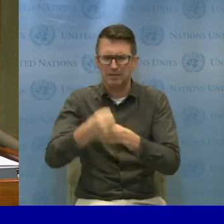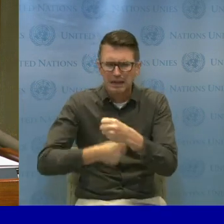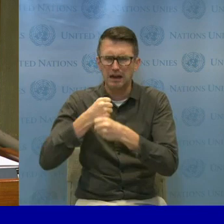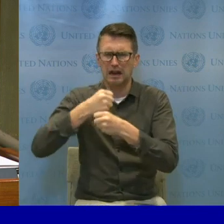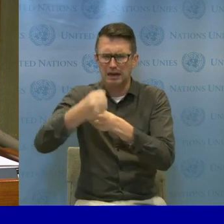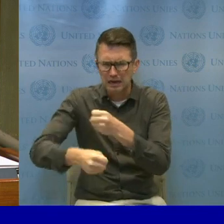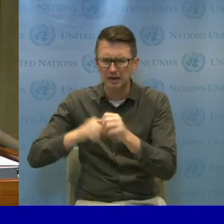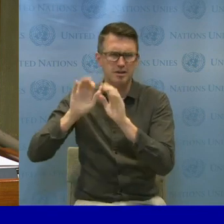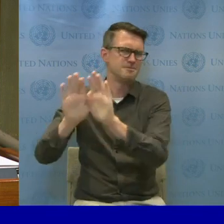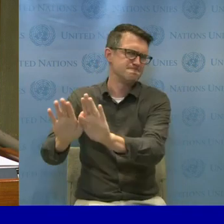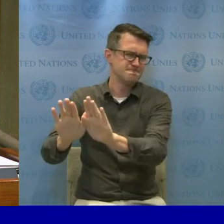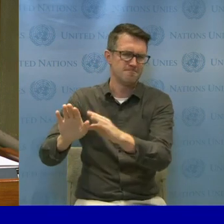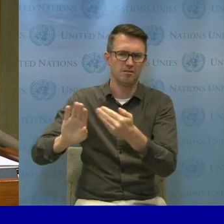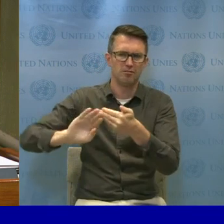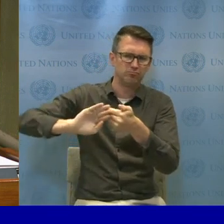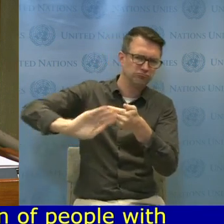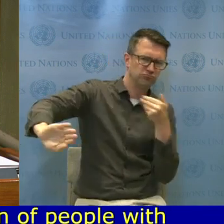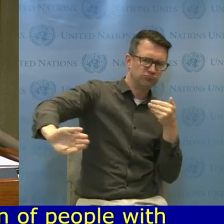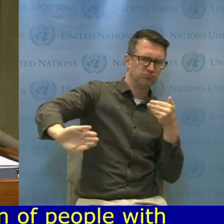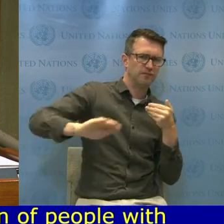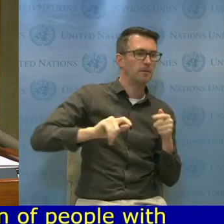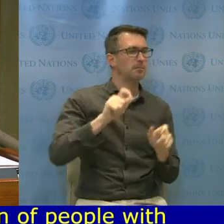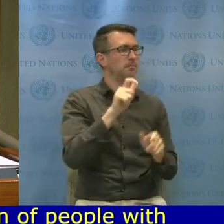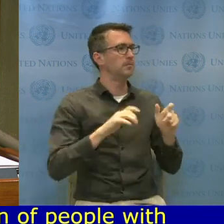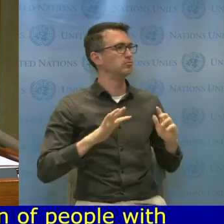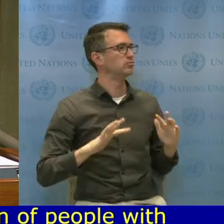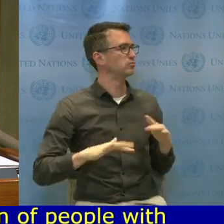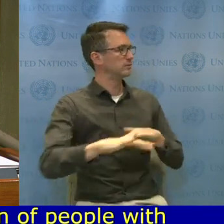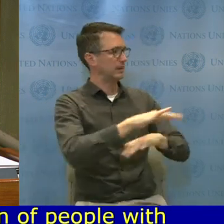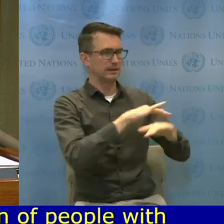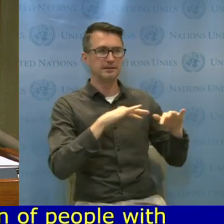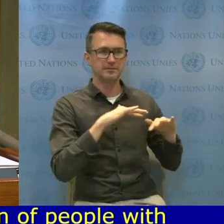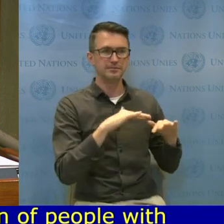in Indonesia. Overall, we found evidence of